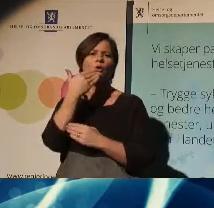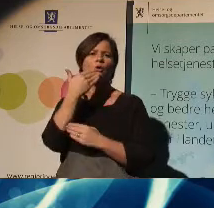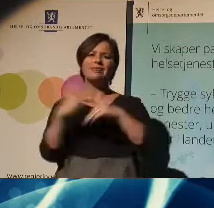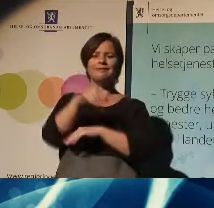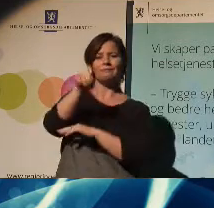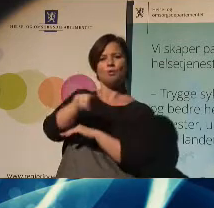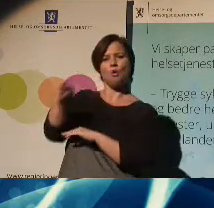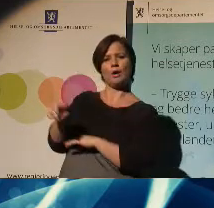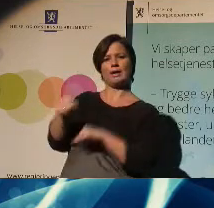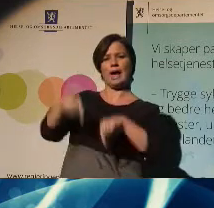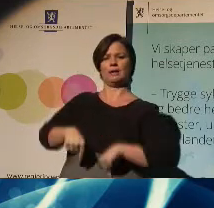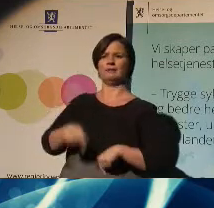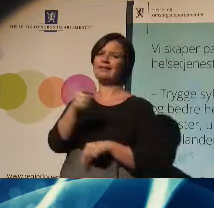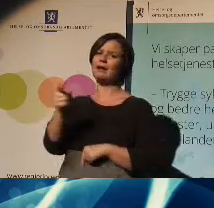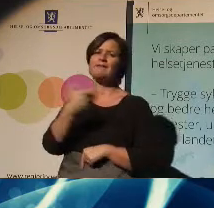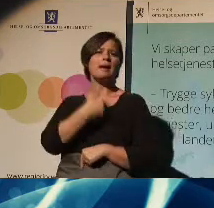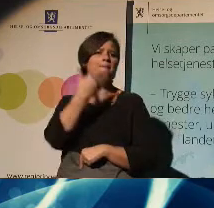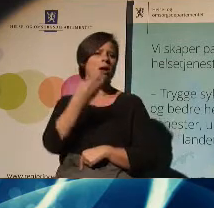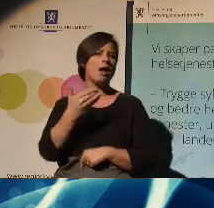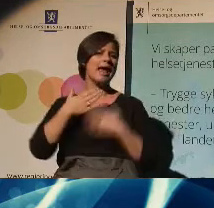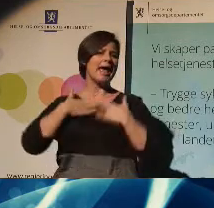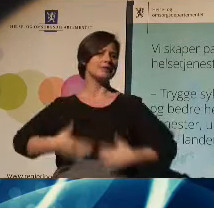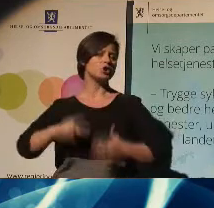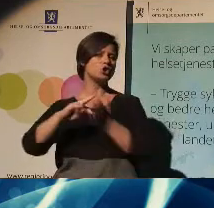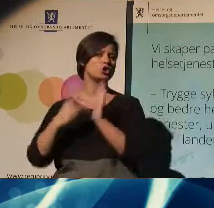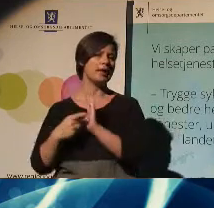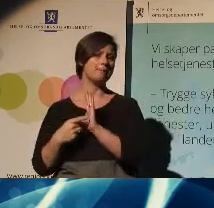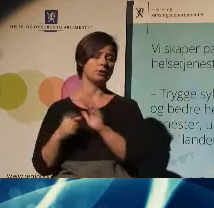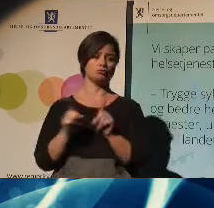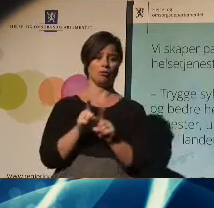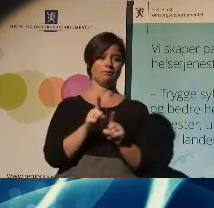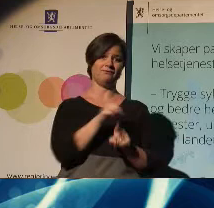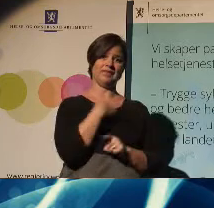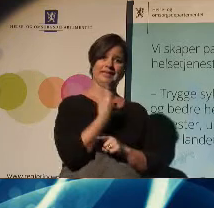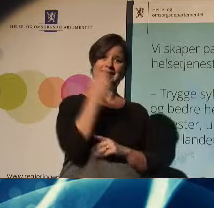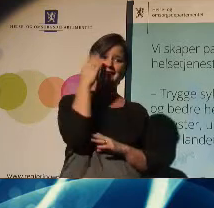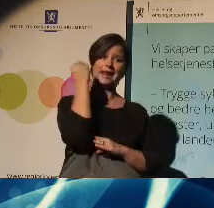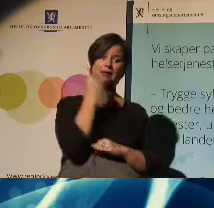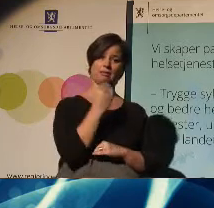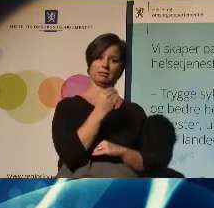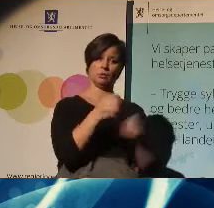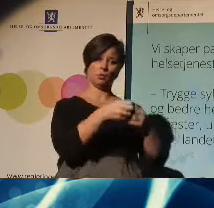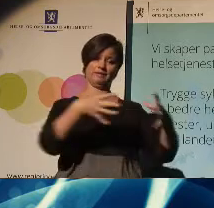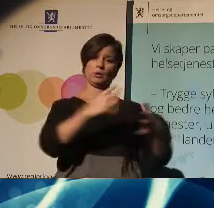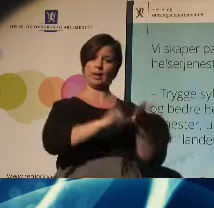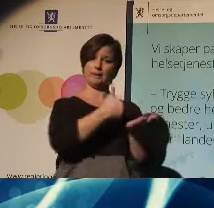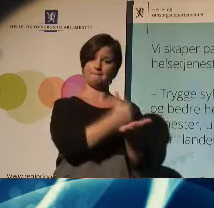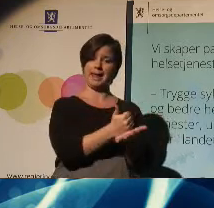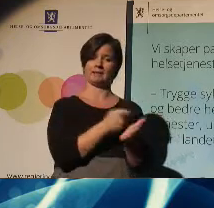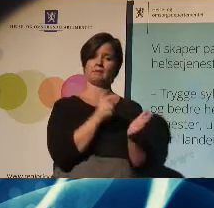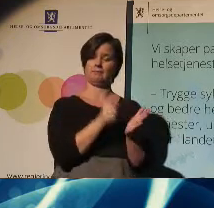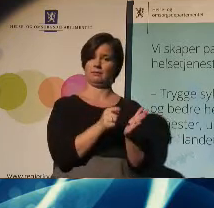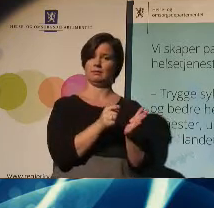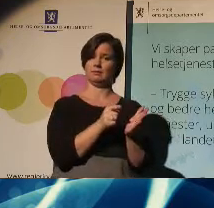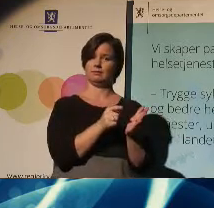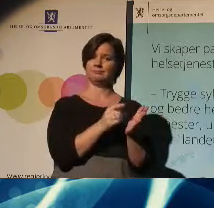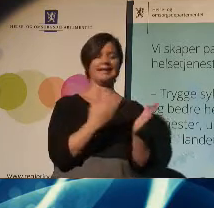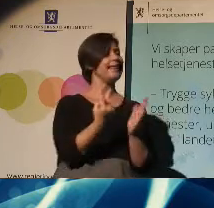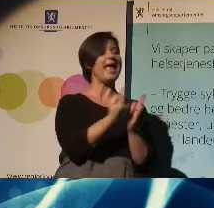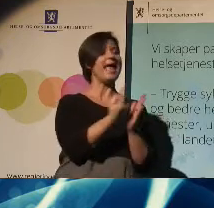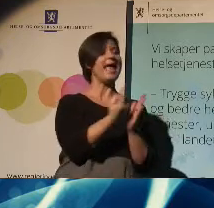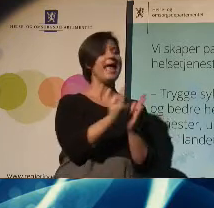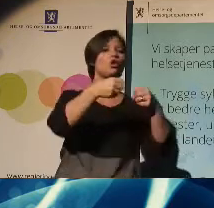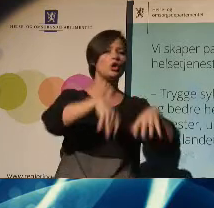good healthcare system. And what we have developed in the Netherlands is definitely not the only solution